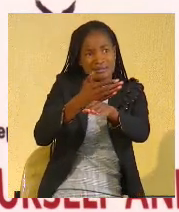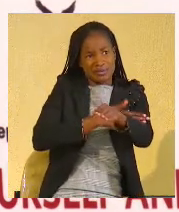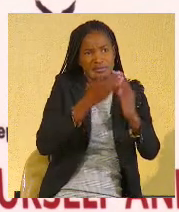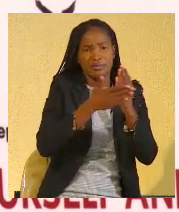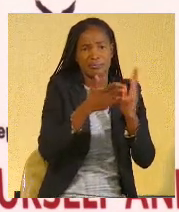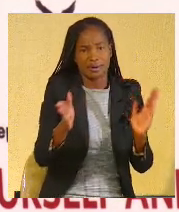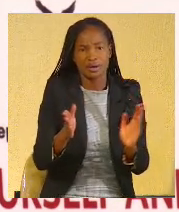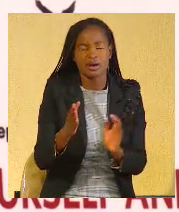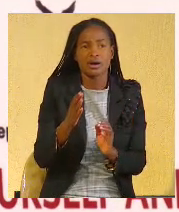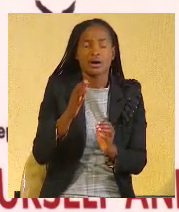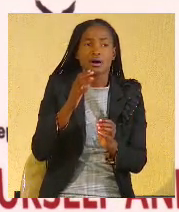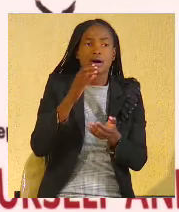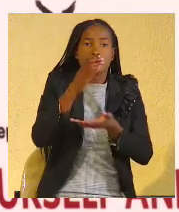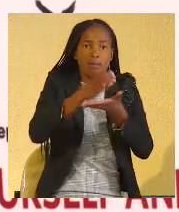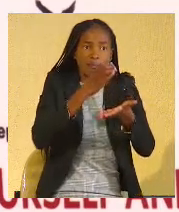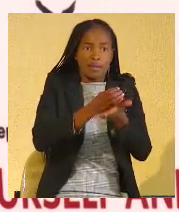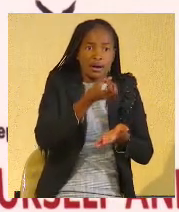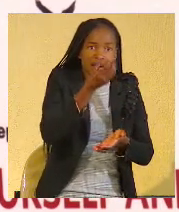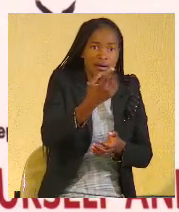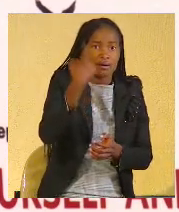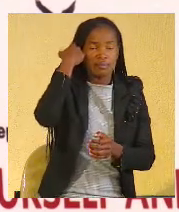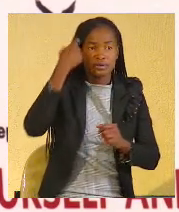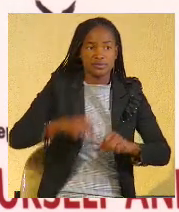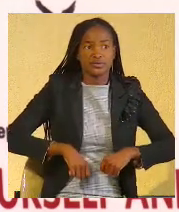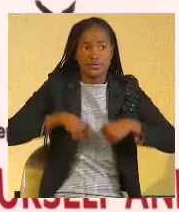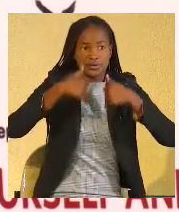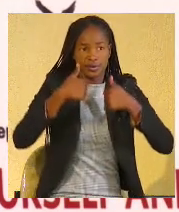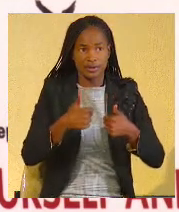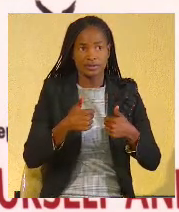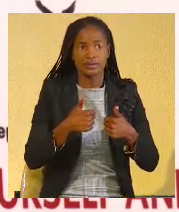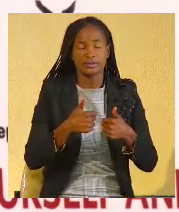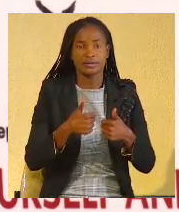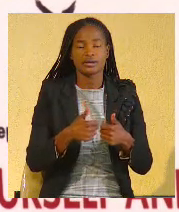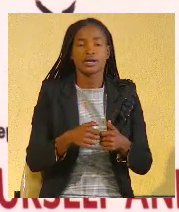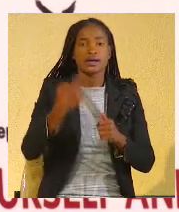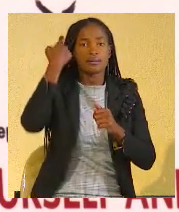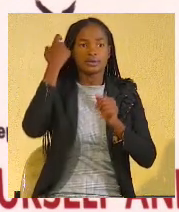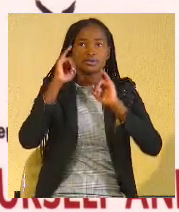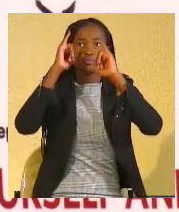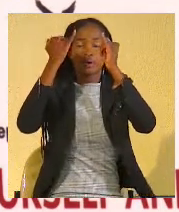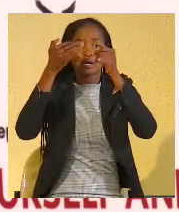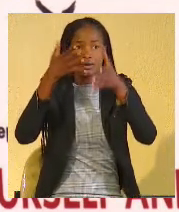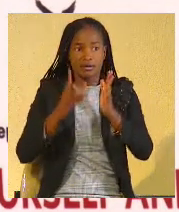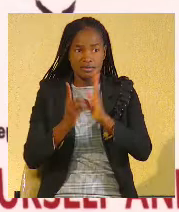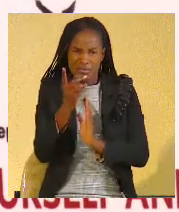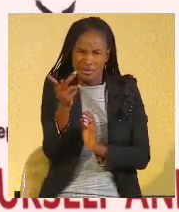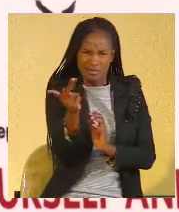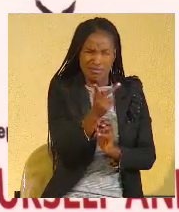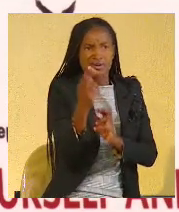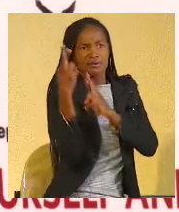by the Ministry of Health and Social Services and of Urban and Rural Development.